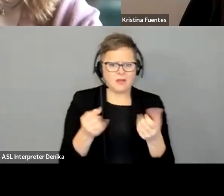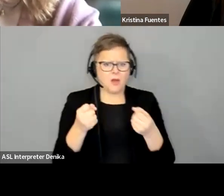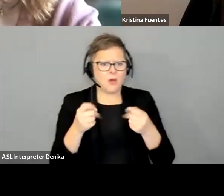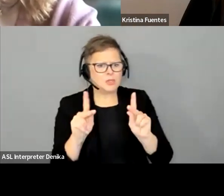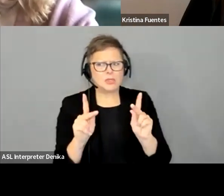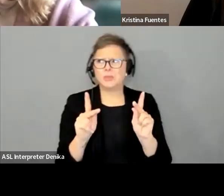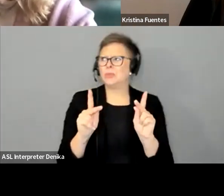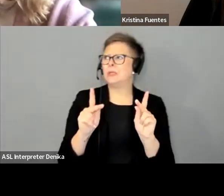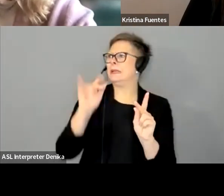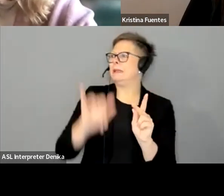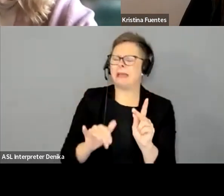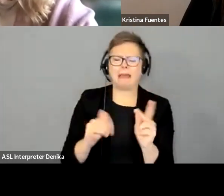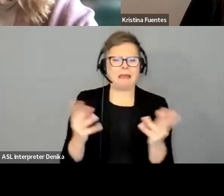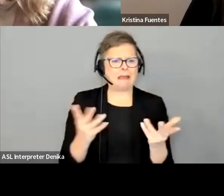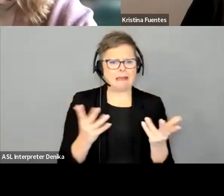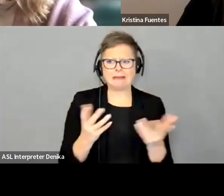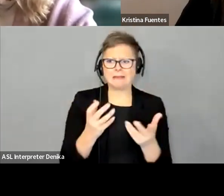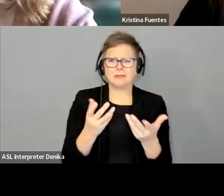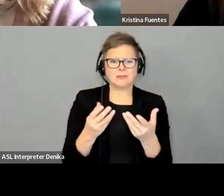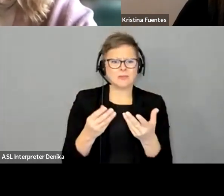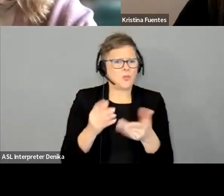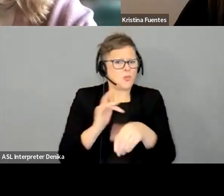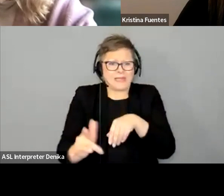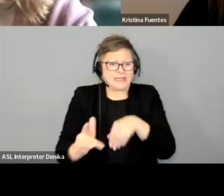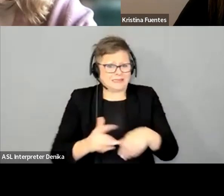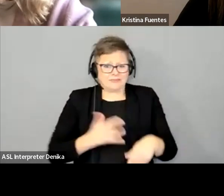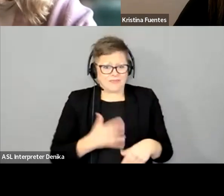to really rethink the way that we work.